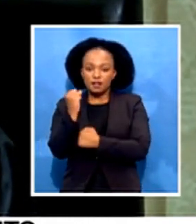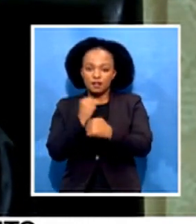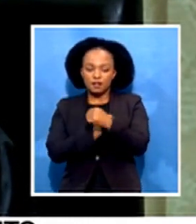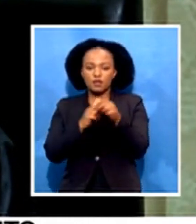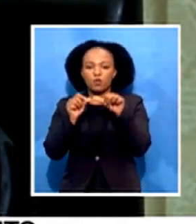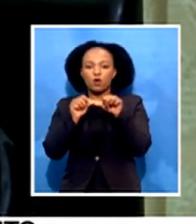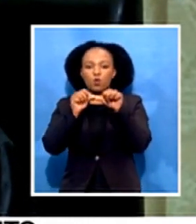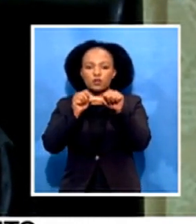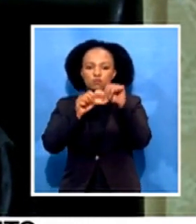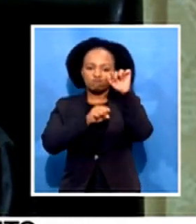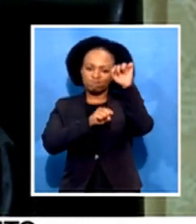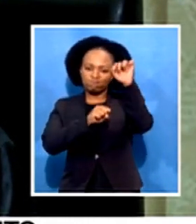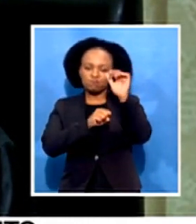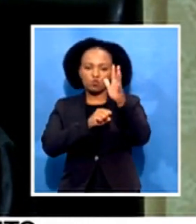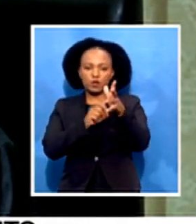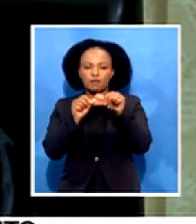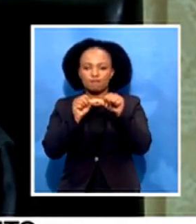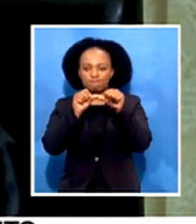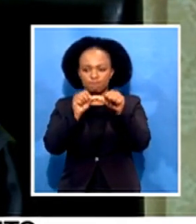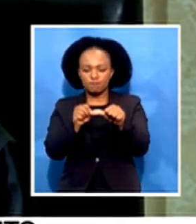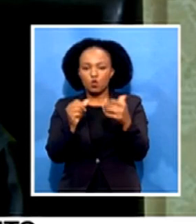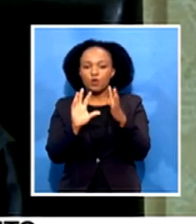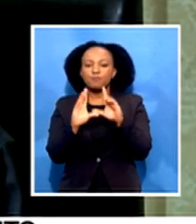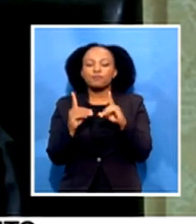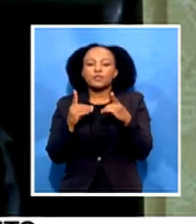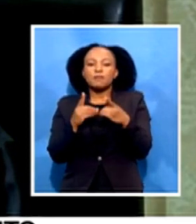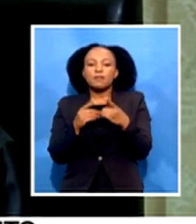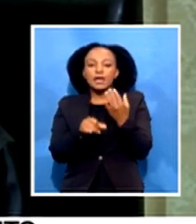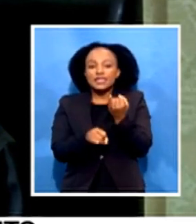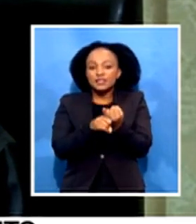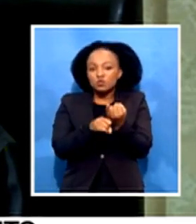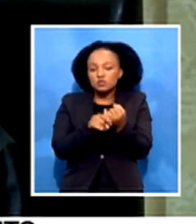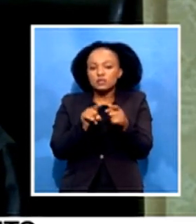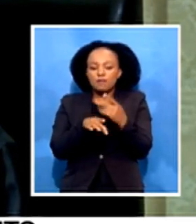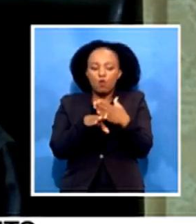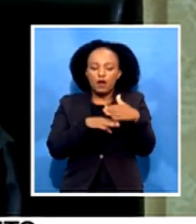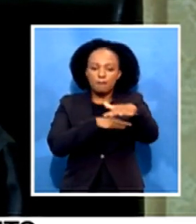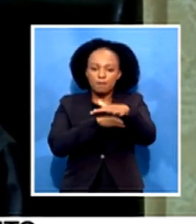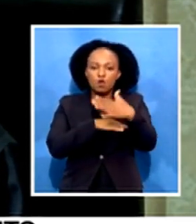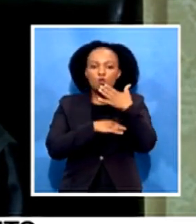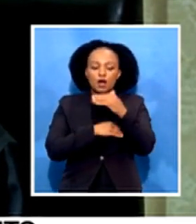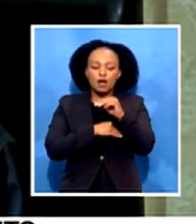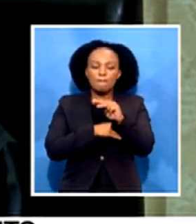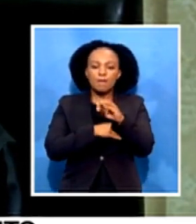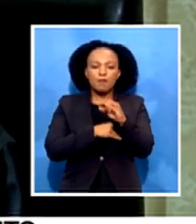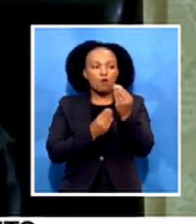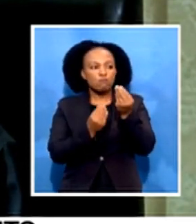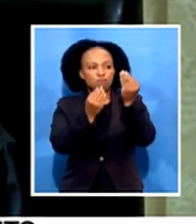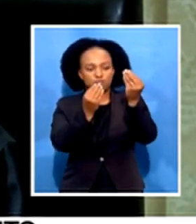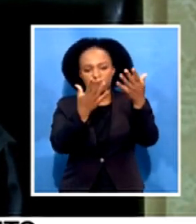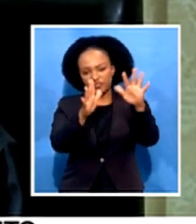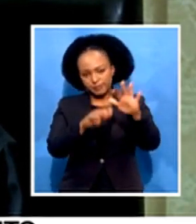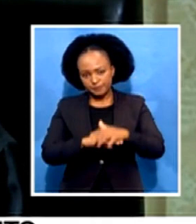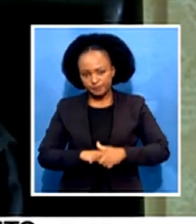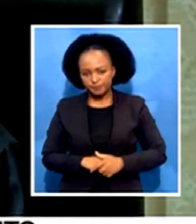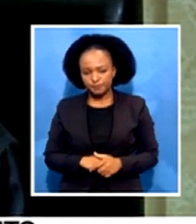the department, institution, and workplace where memoranda were submitted. The CC further condemned